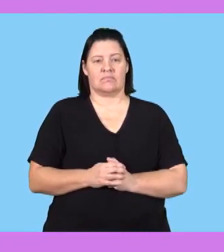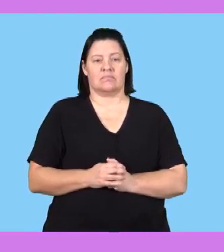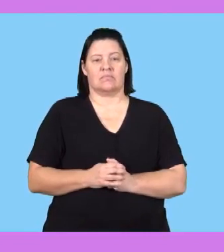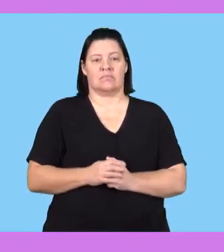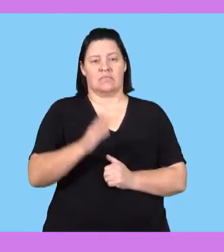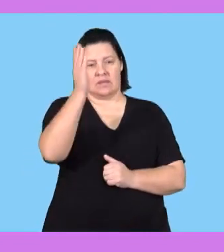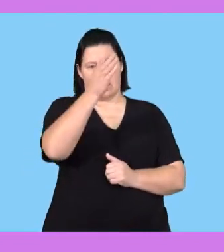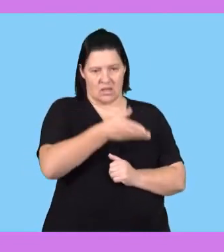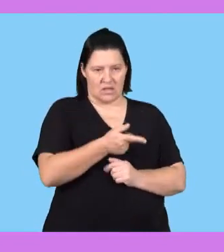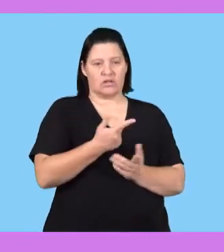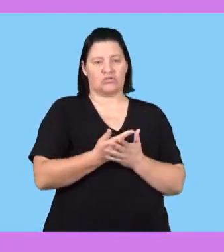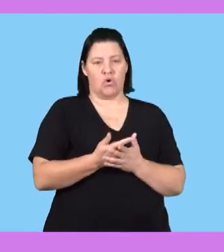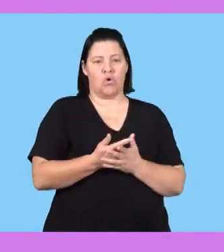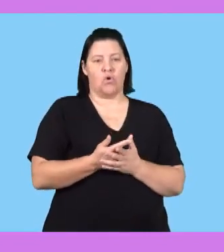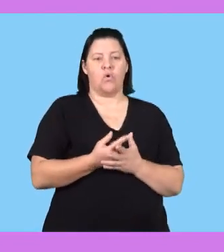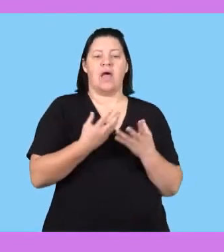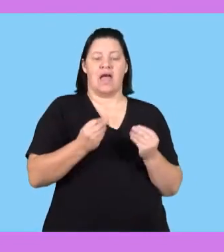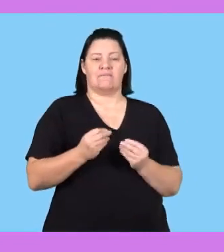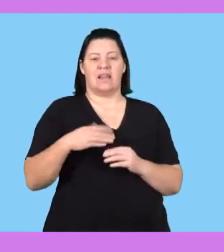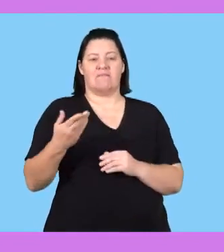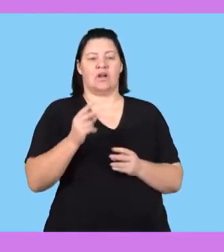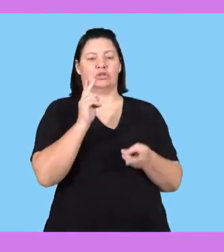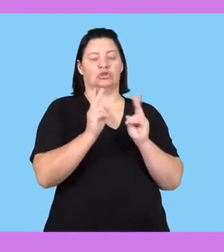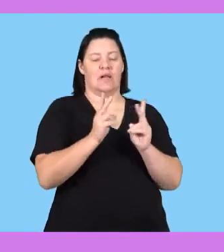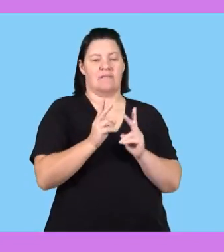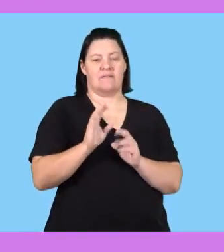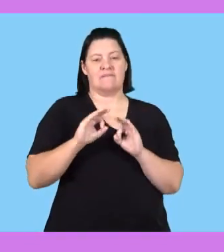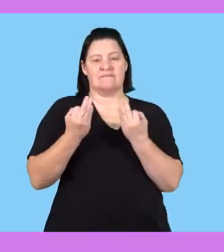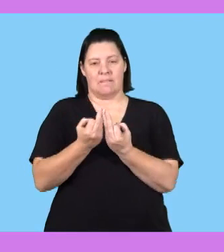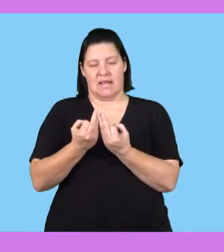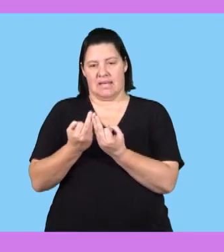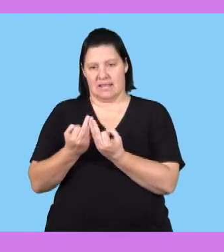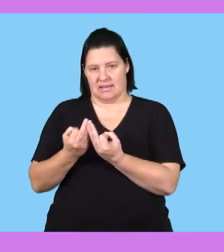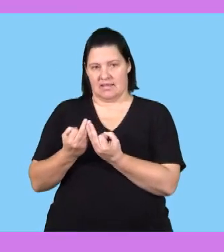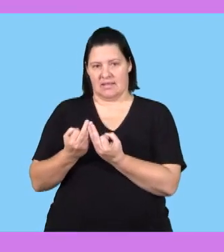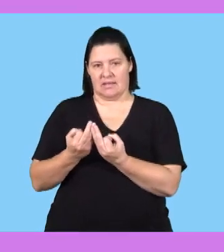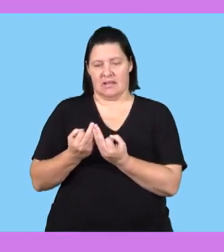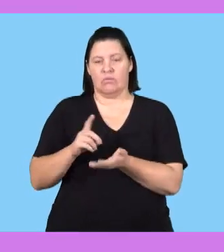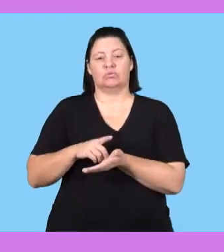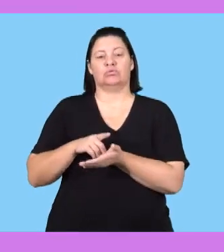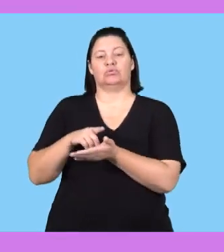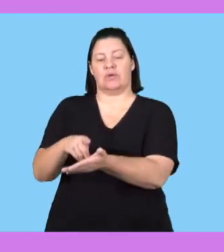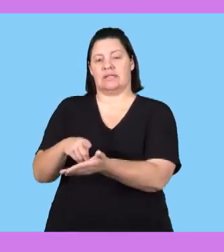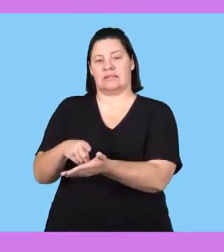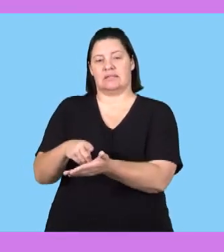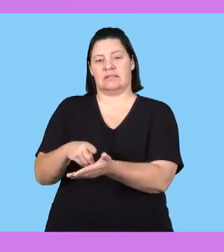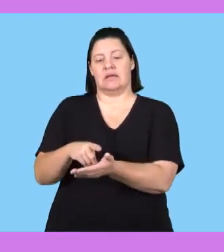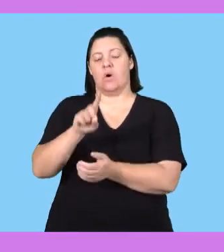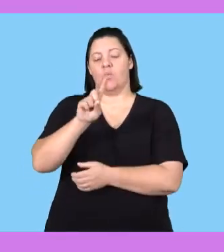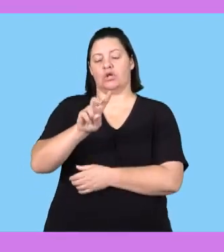Then kilogram will divide with kilogram and we will have 12 families which should